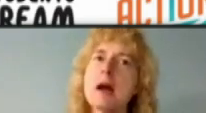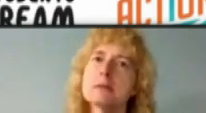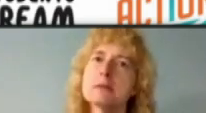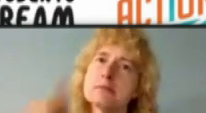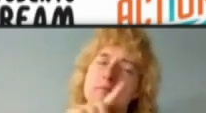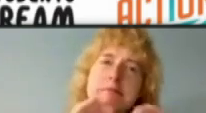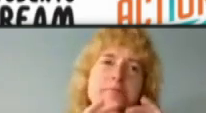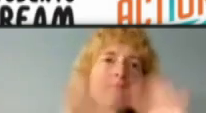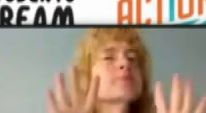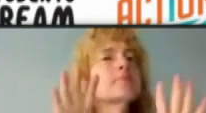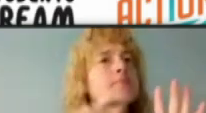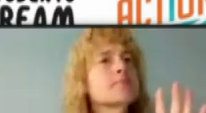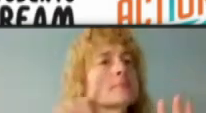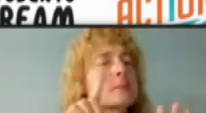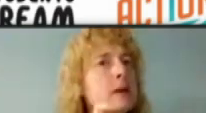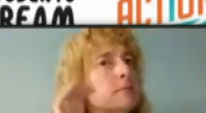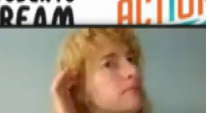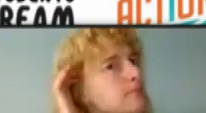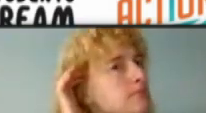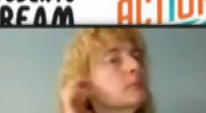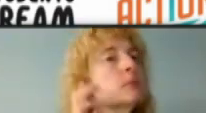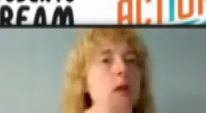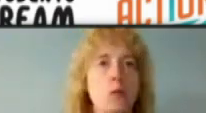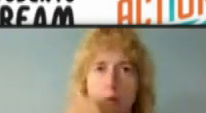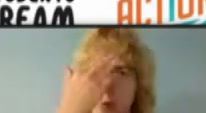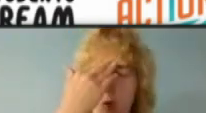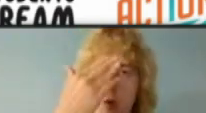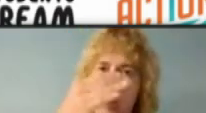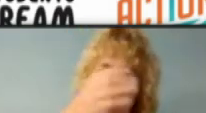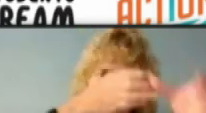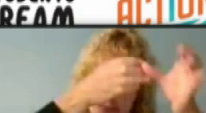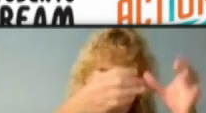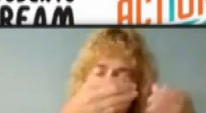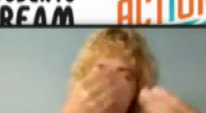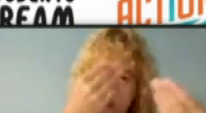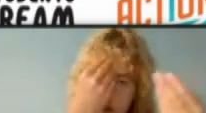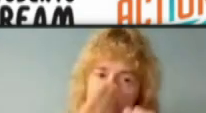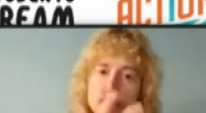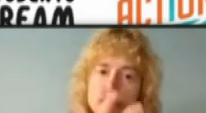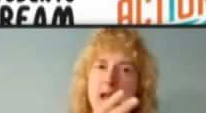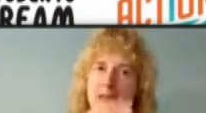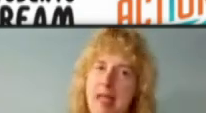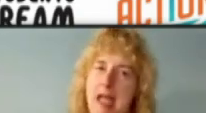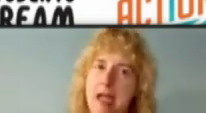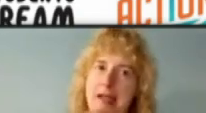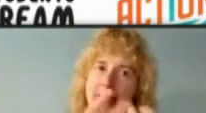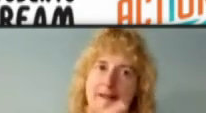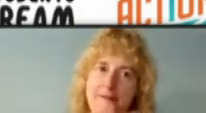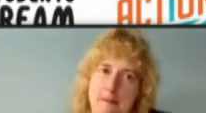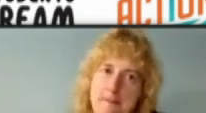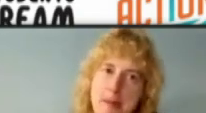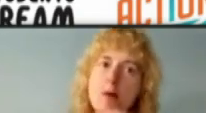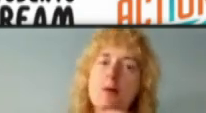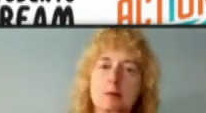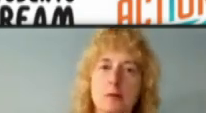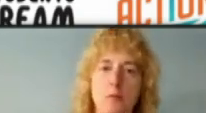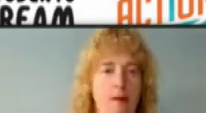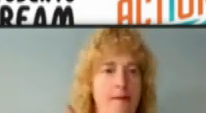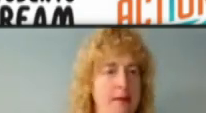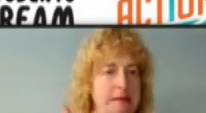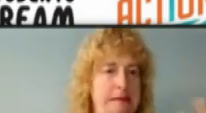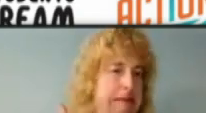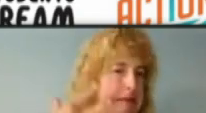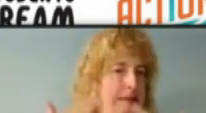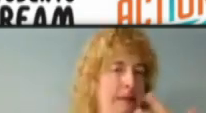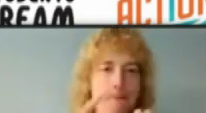is power, we have this wonderful opportunity, and we're so glad that you'll be able to join us today. We have an exciting program, so we hope